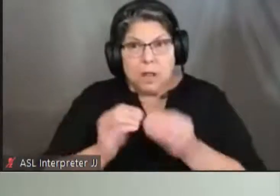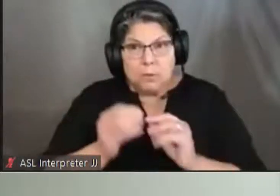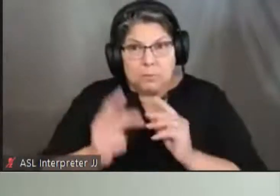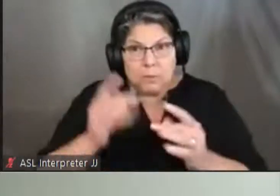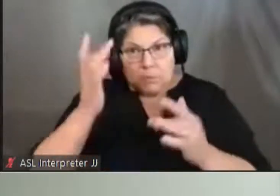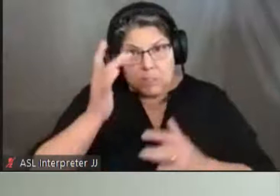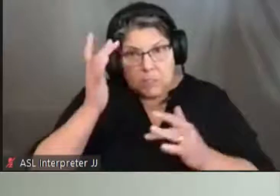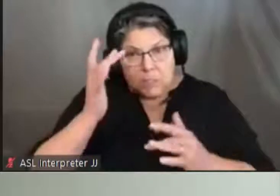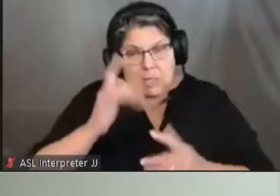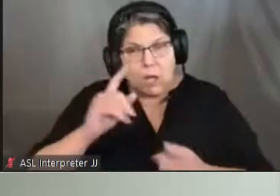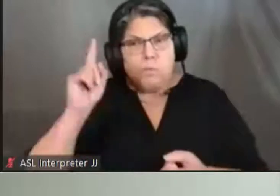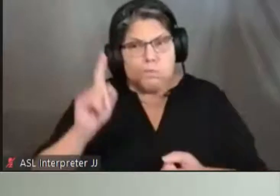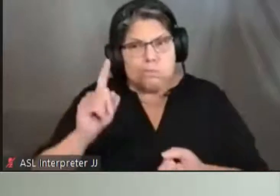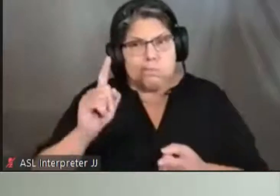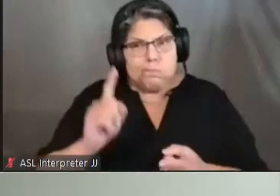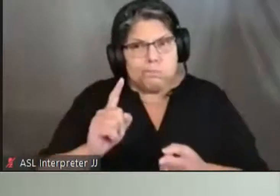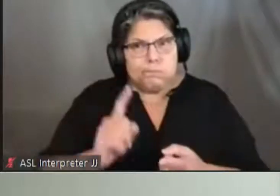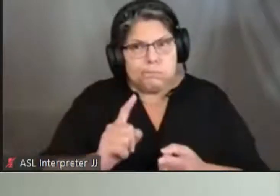They now number